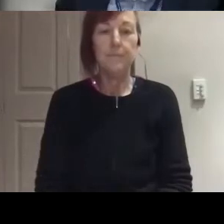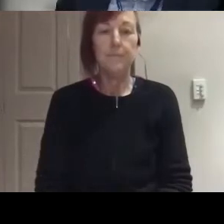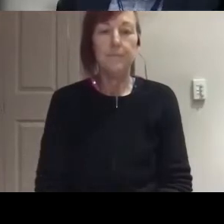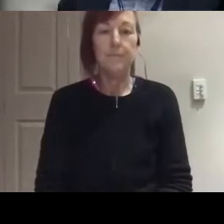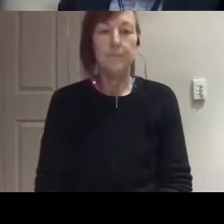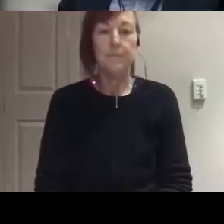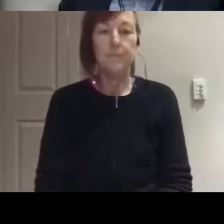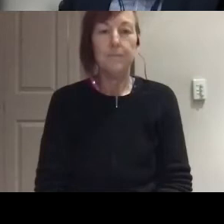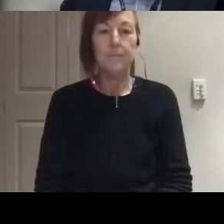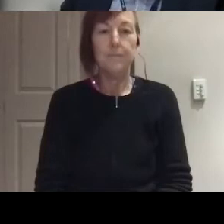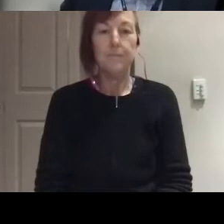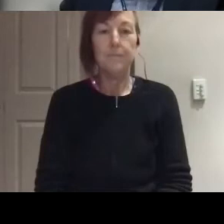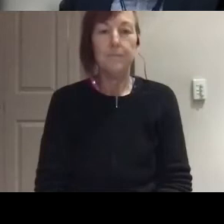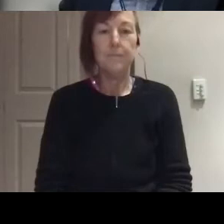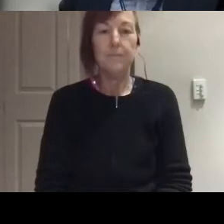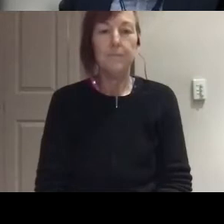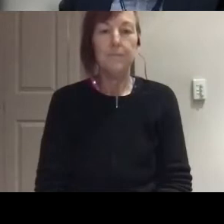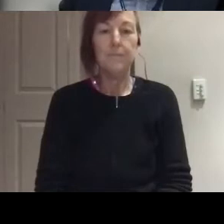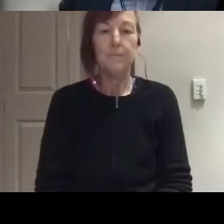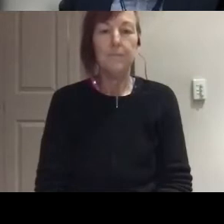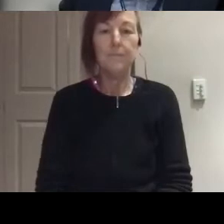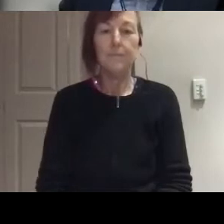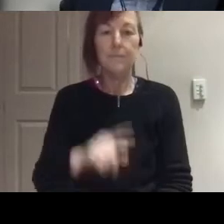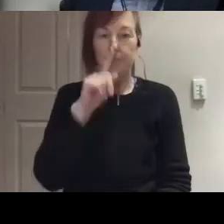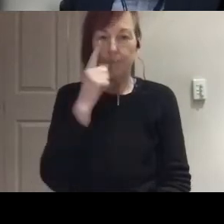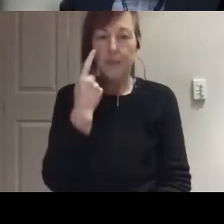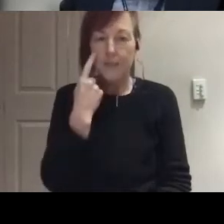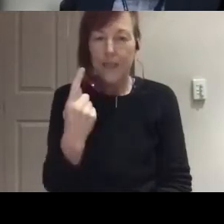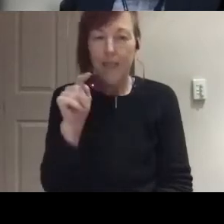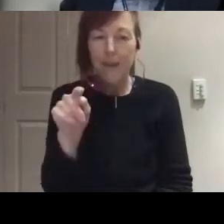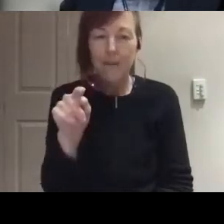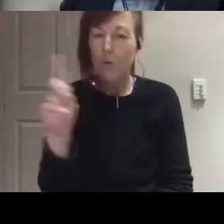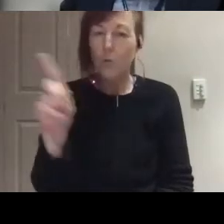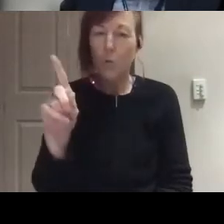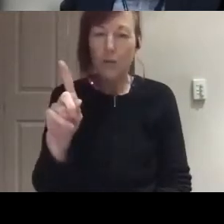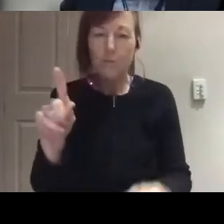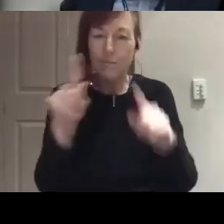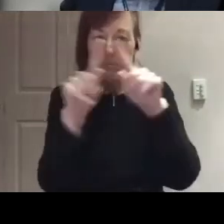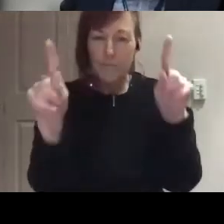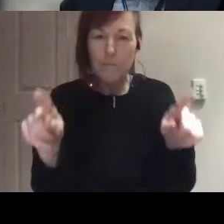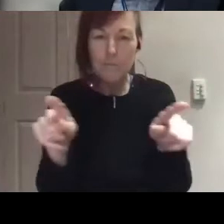You're on mute, Paul. Sorry, I couldn't see that. I can't quite see.